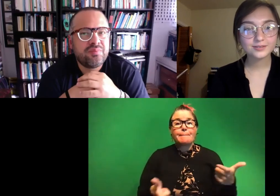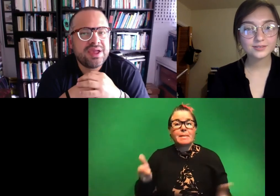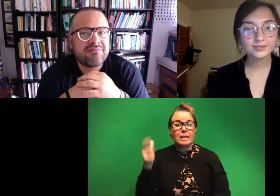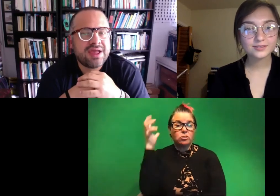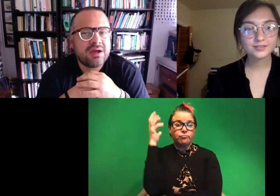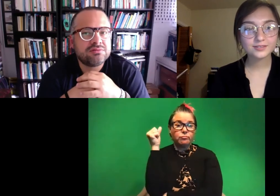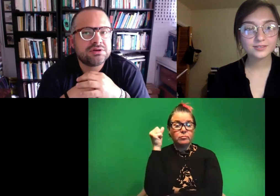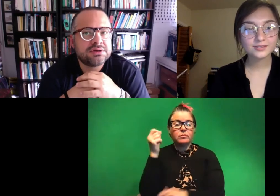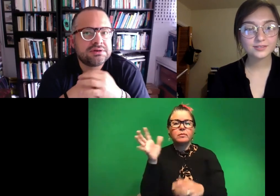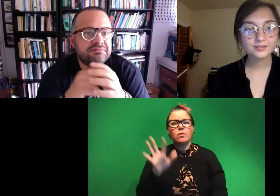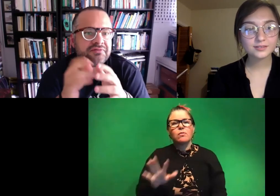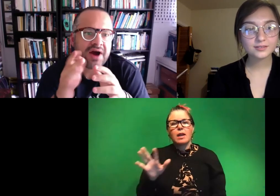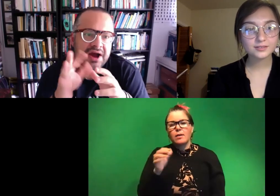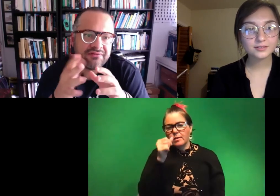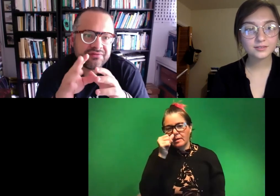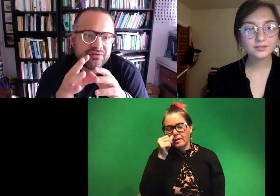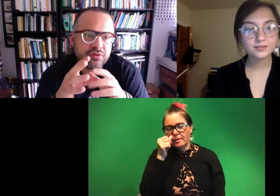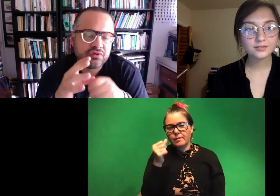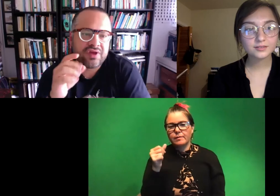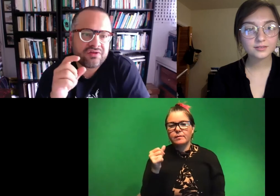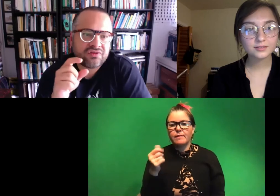could be around